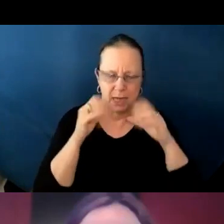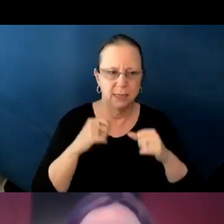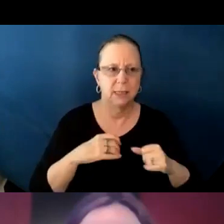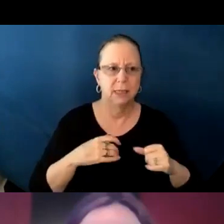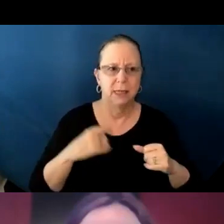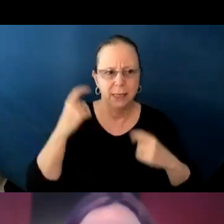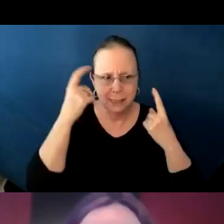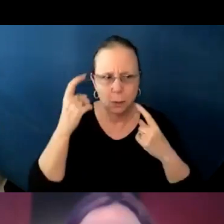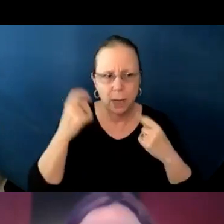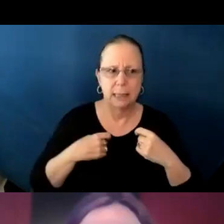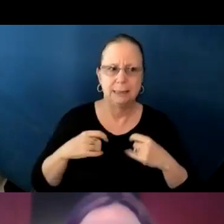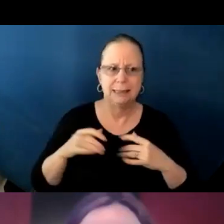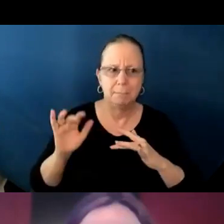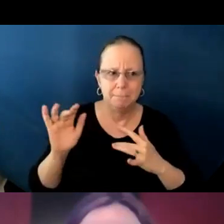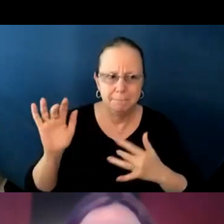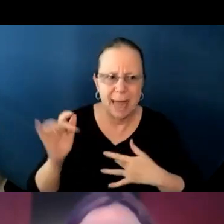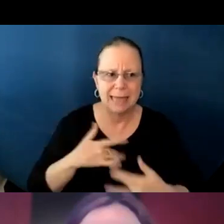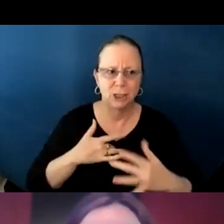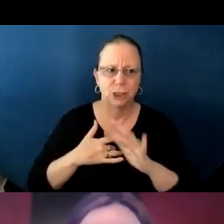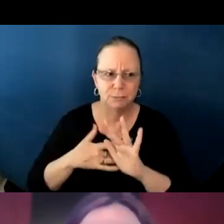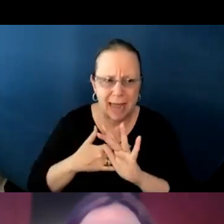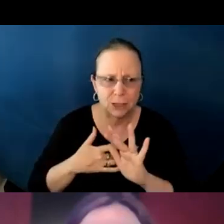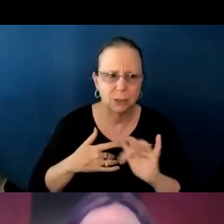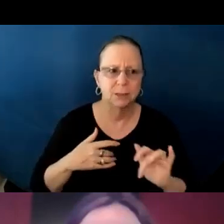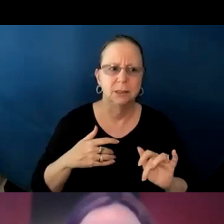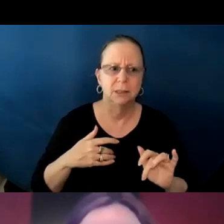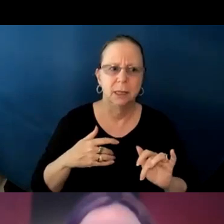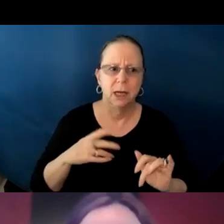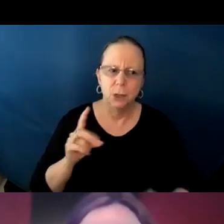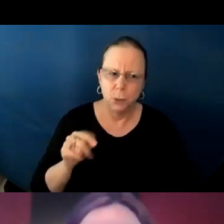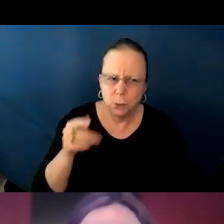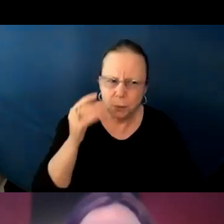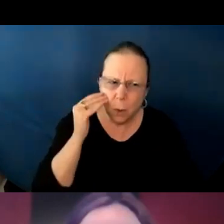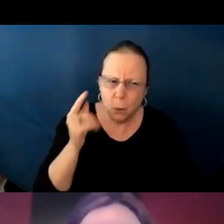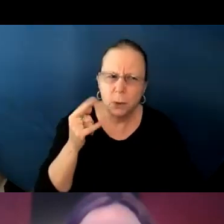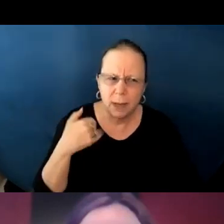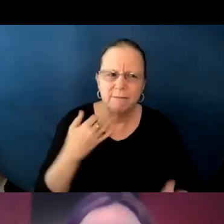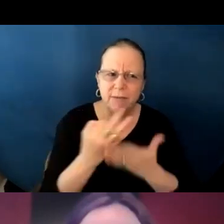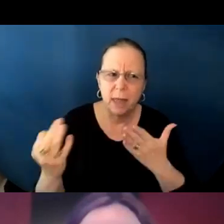And she said, Hassan, do you know that you have failed your entire life?